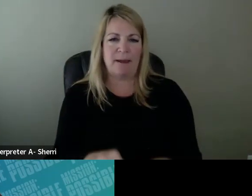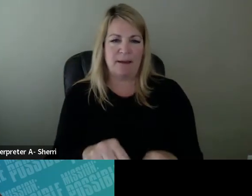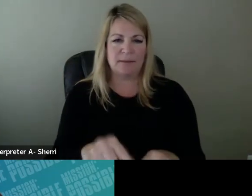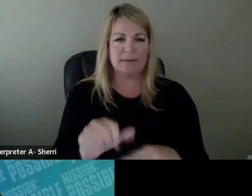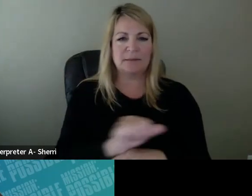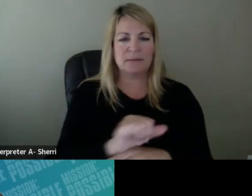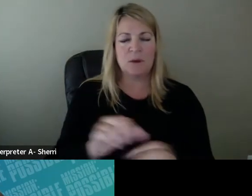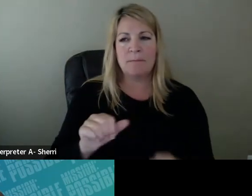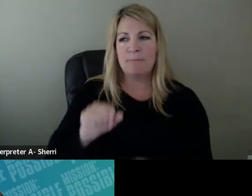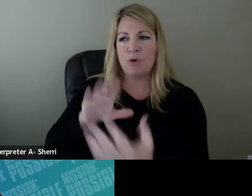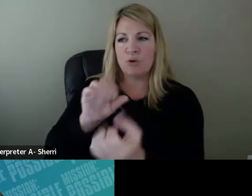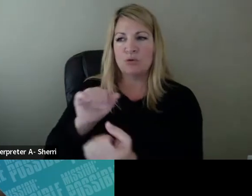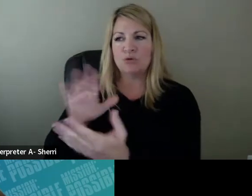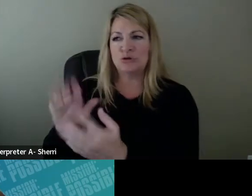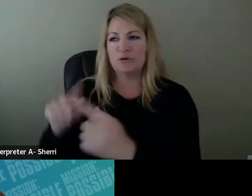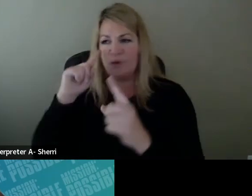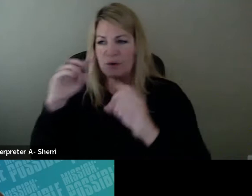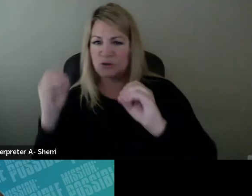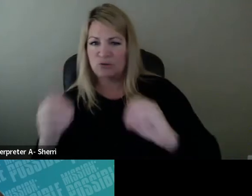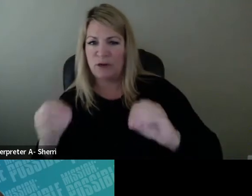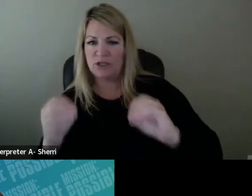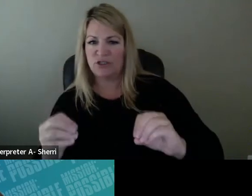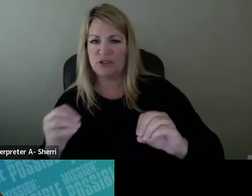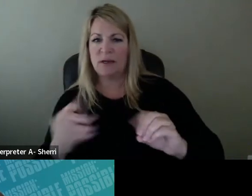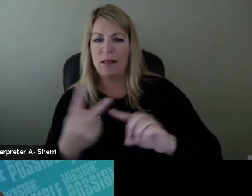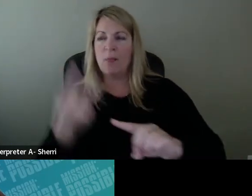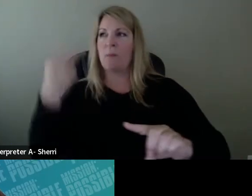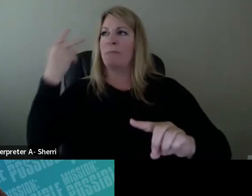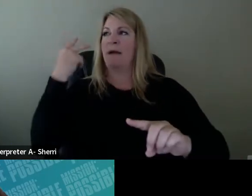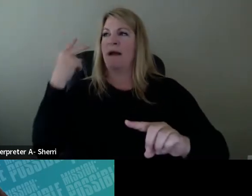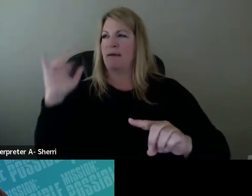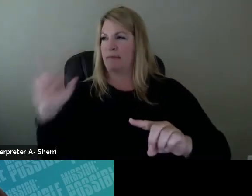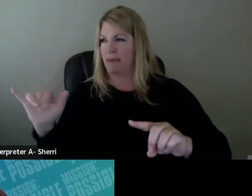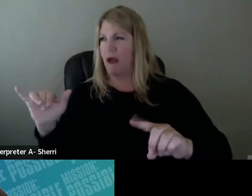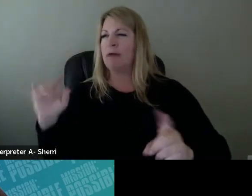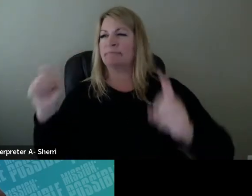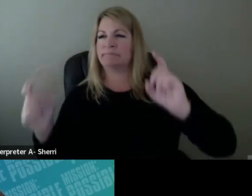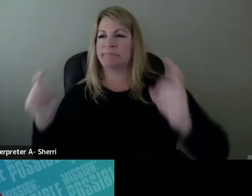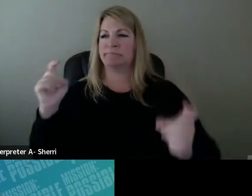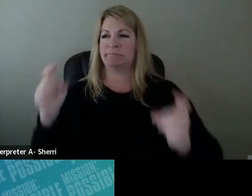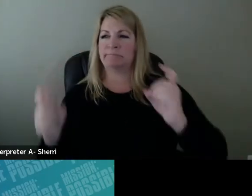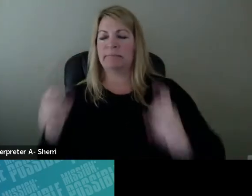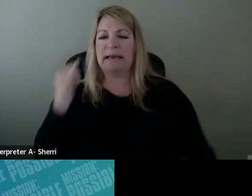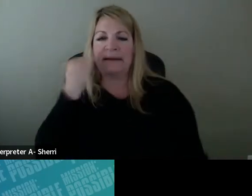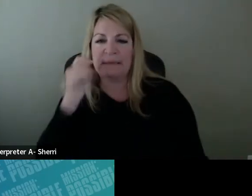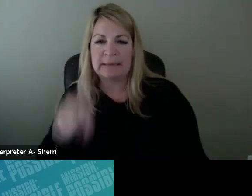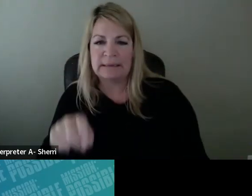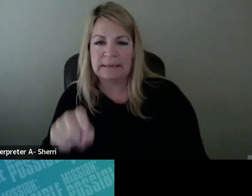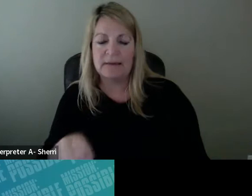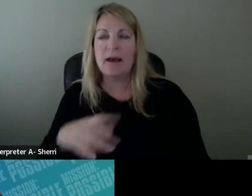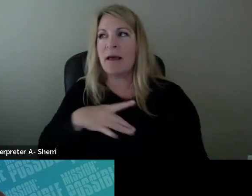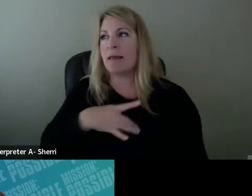approaches to instruction, and constantly reflecting on those and making adjustments when necessary. I mean, I love